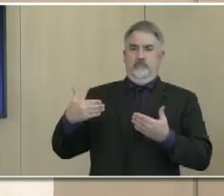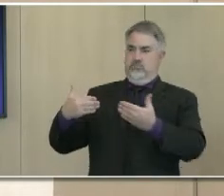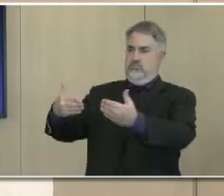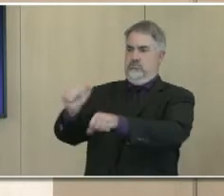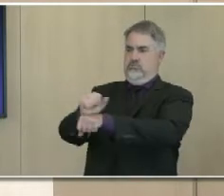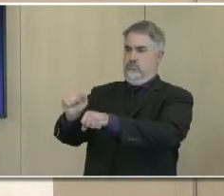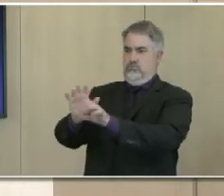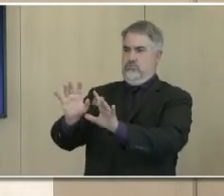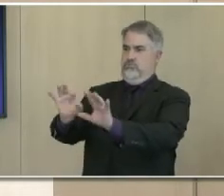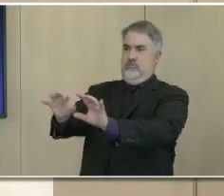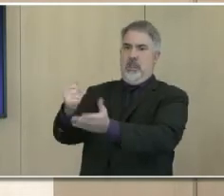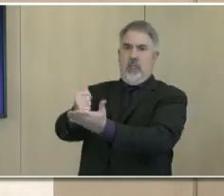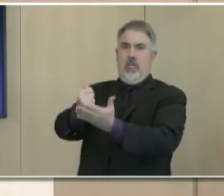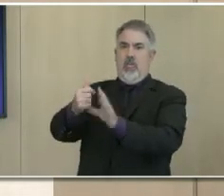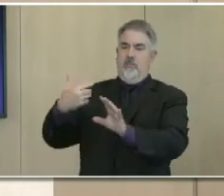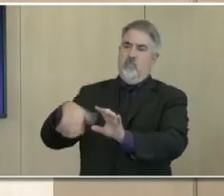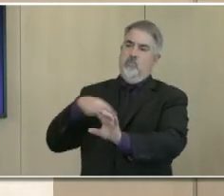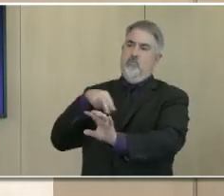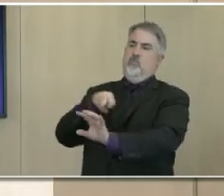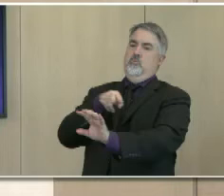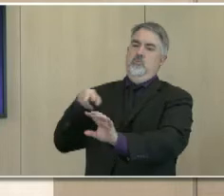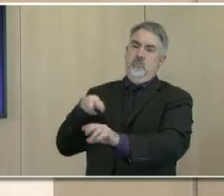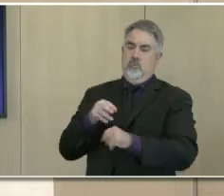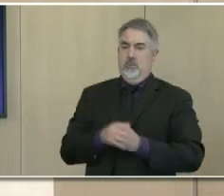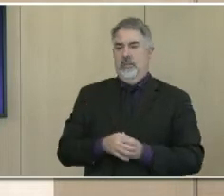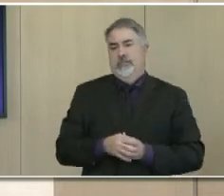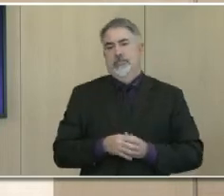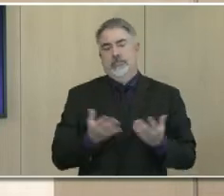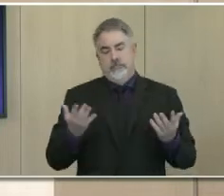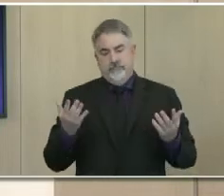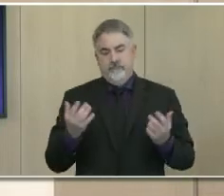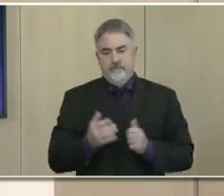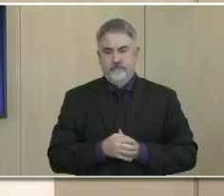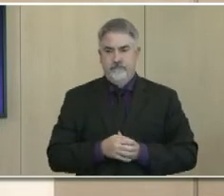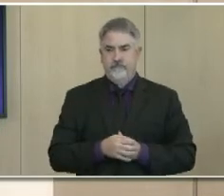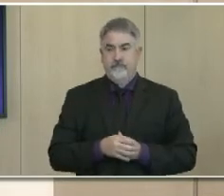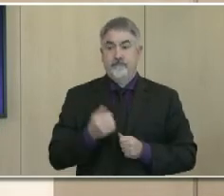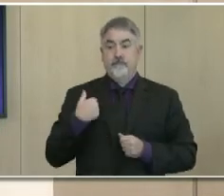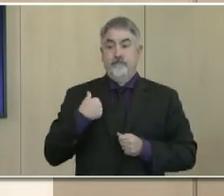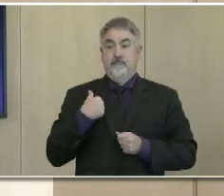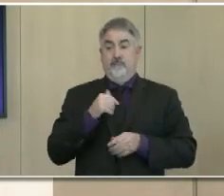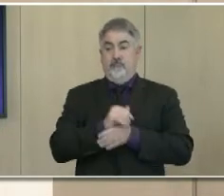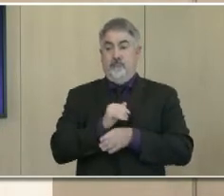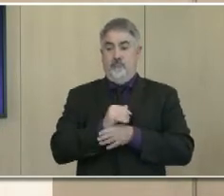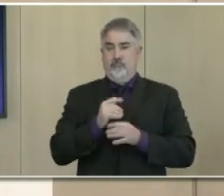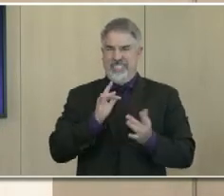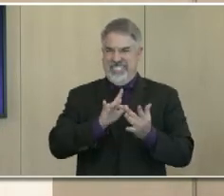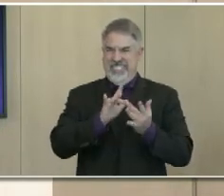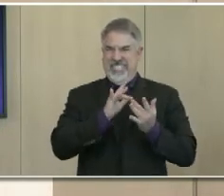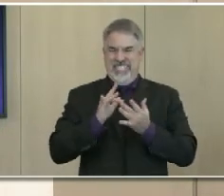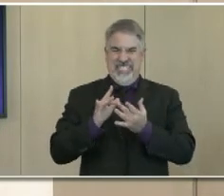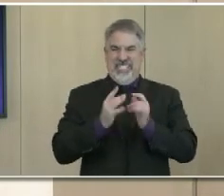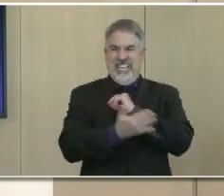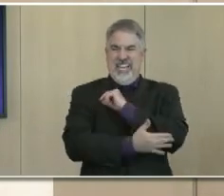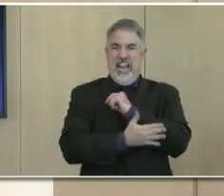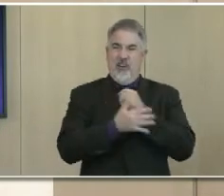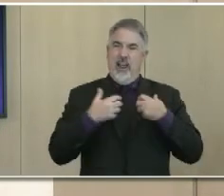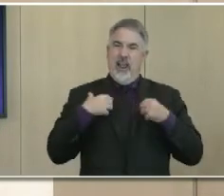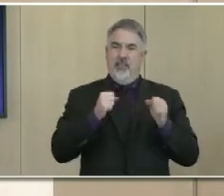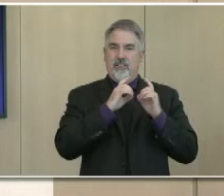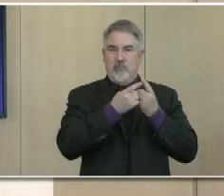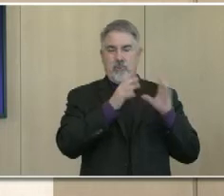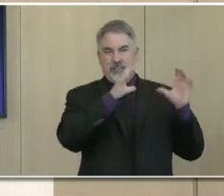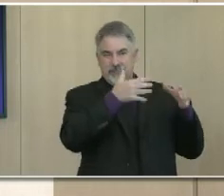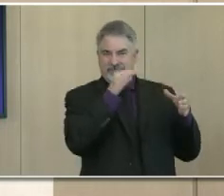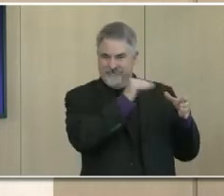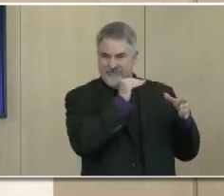heard last night from the order, we immediately contacted the county health department as a restaurant association